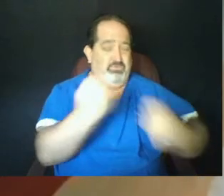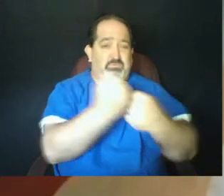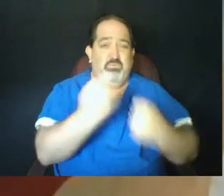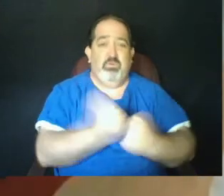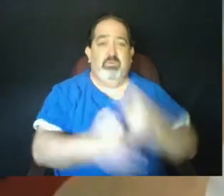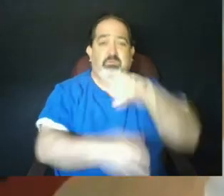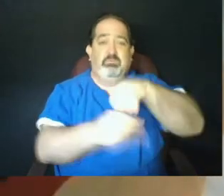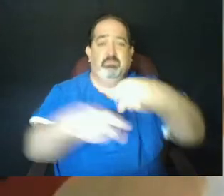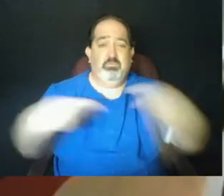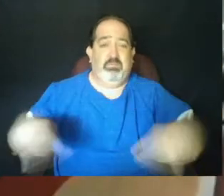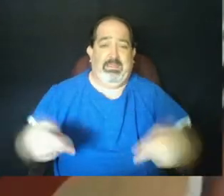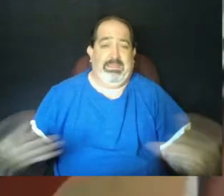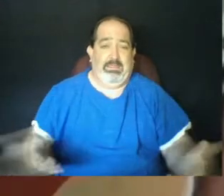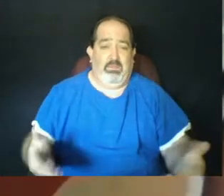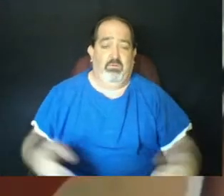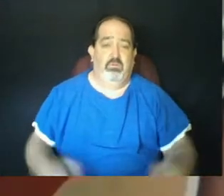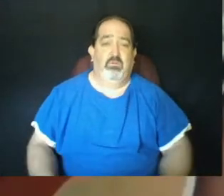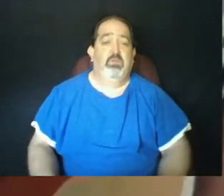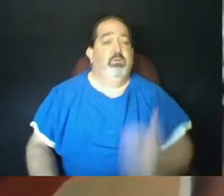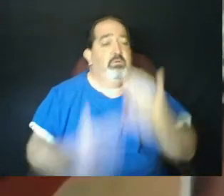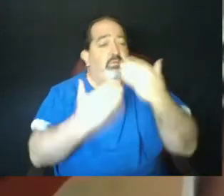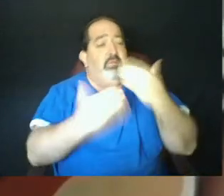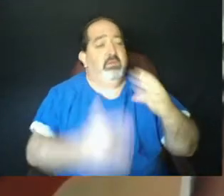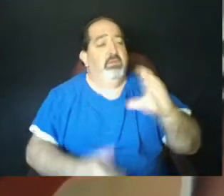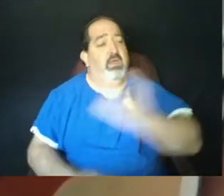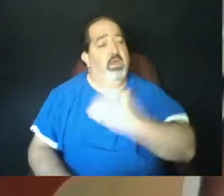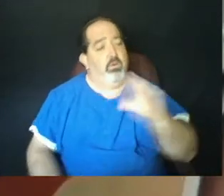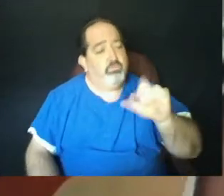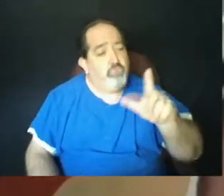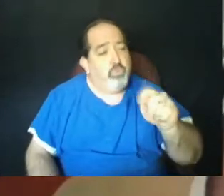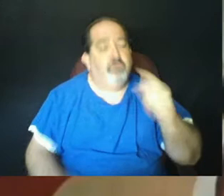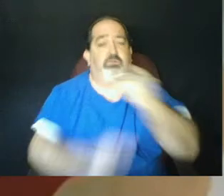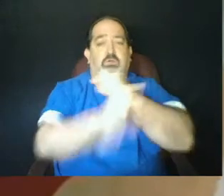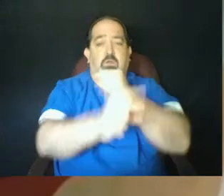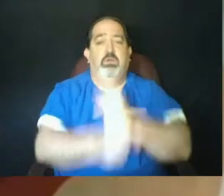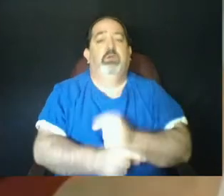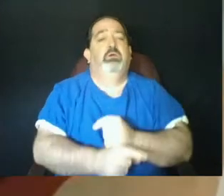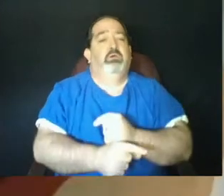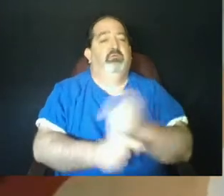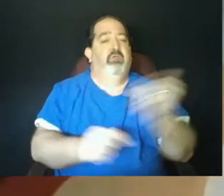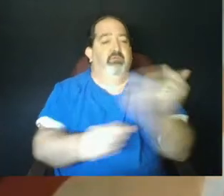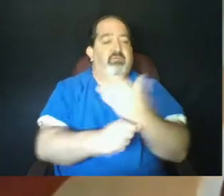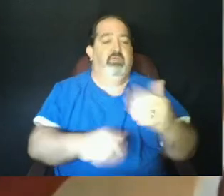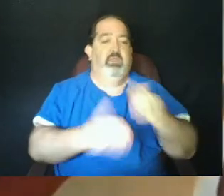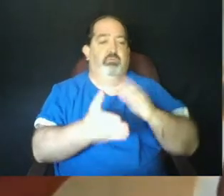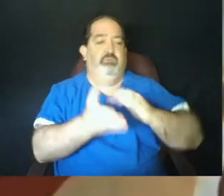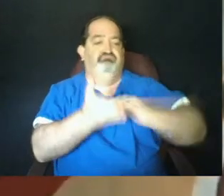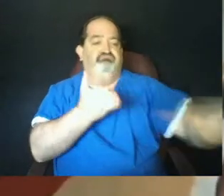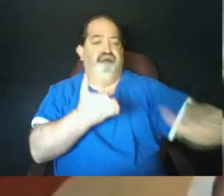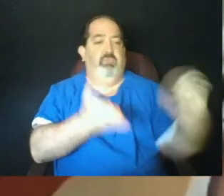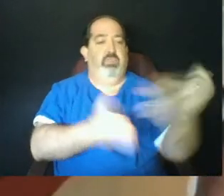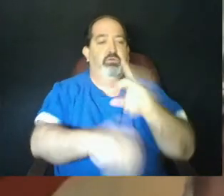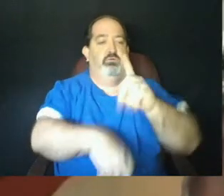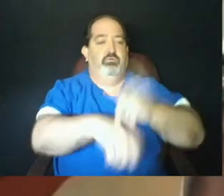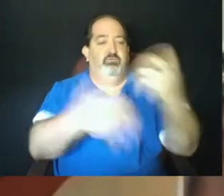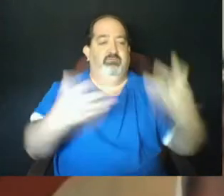in the barony. We thank our court and guard for everything they've done for us, and we release them from their duties.